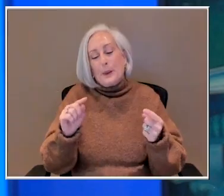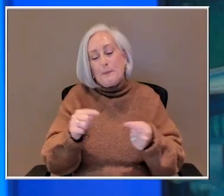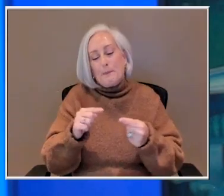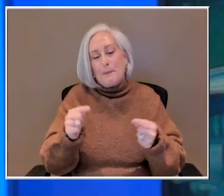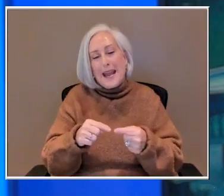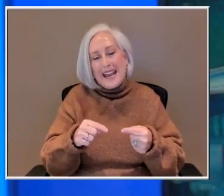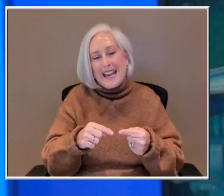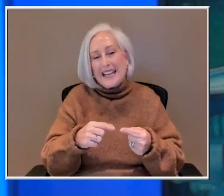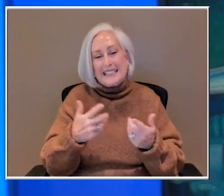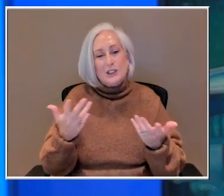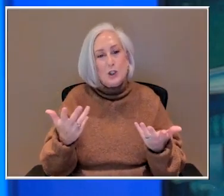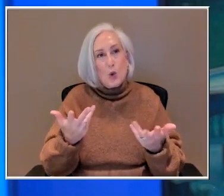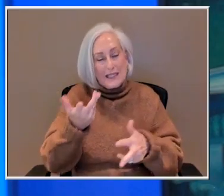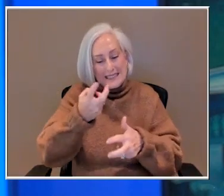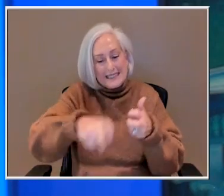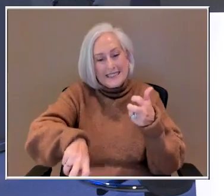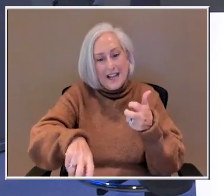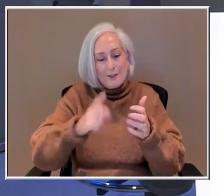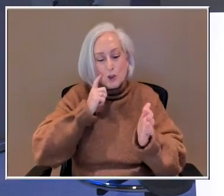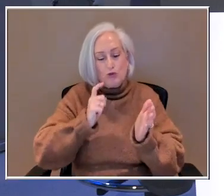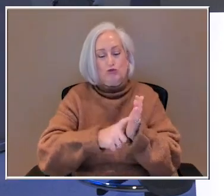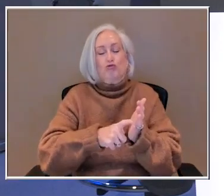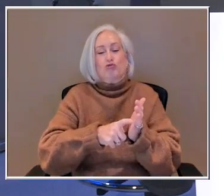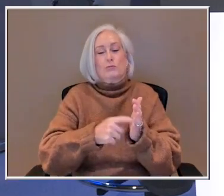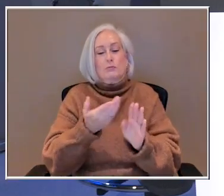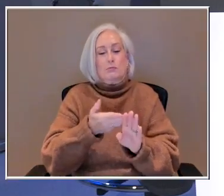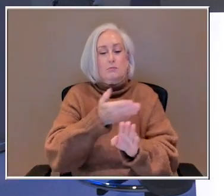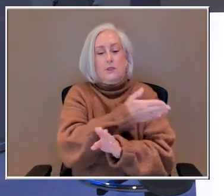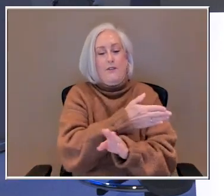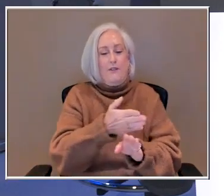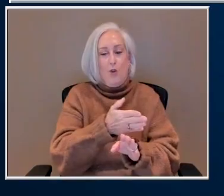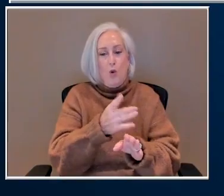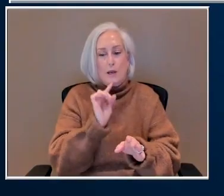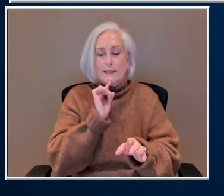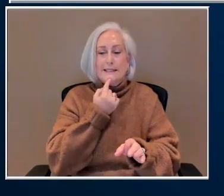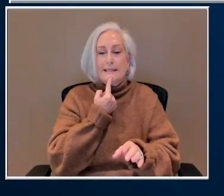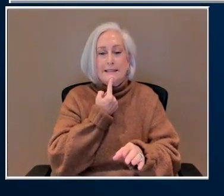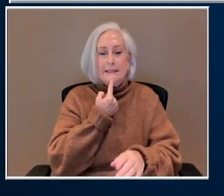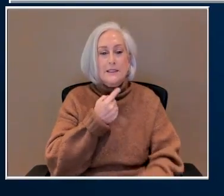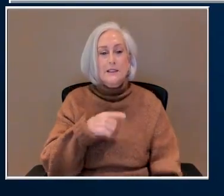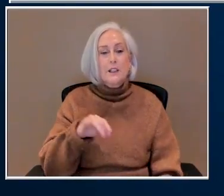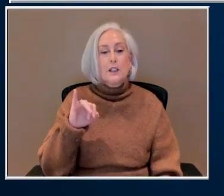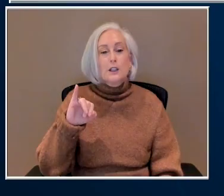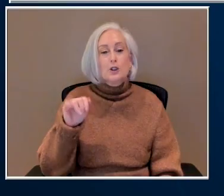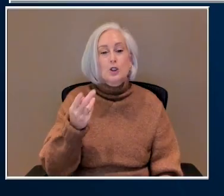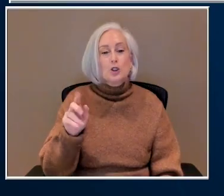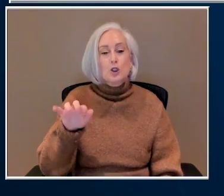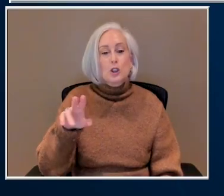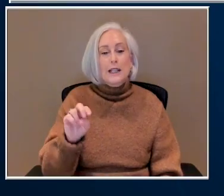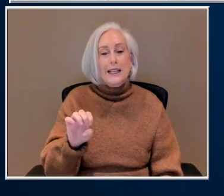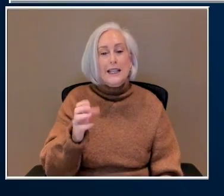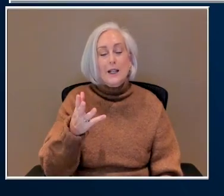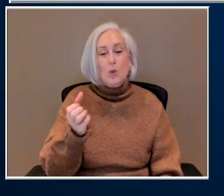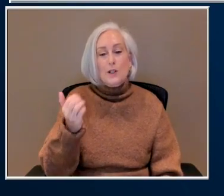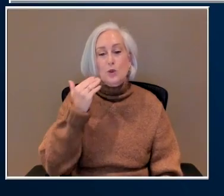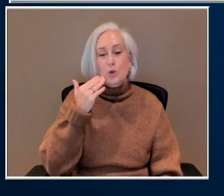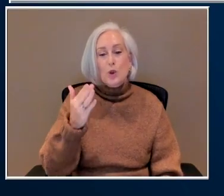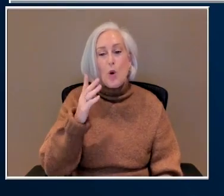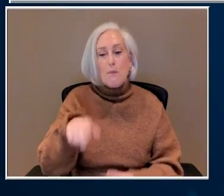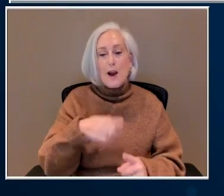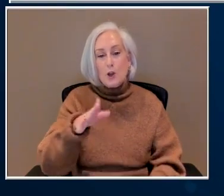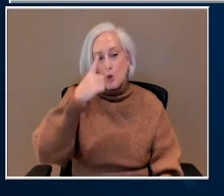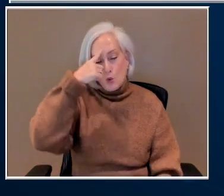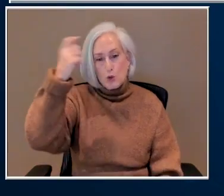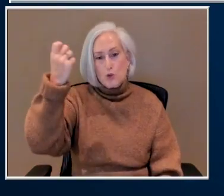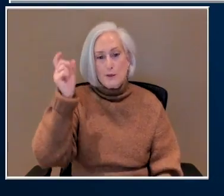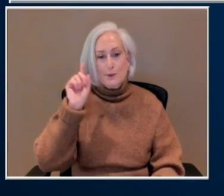It's tough. Well, Janine wants to know a little bit more about your dreams of heading off to K-State and playing in the marching